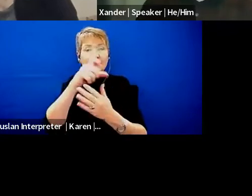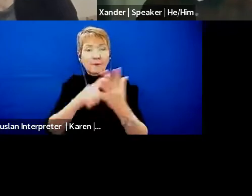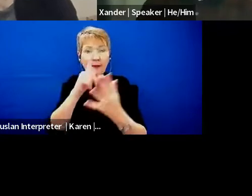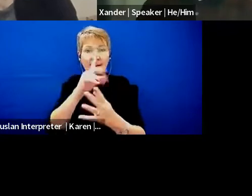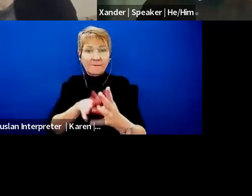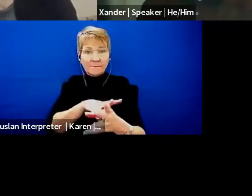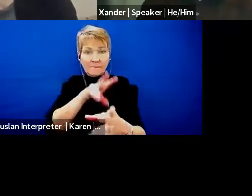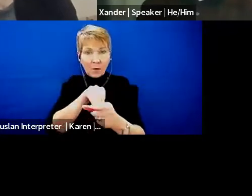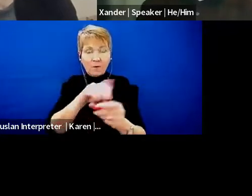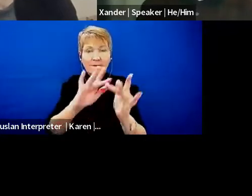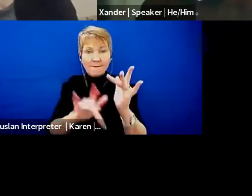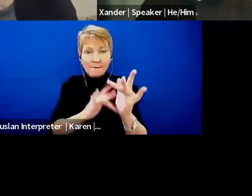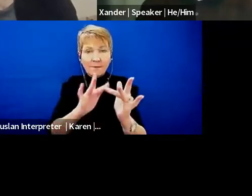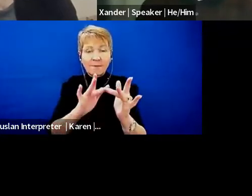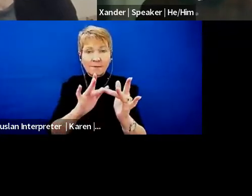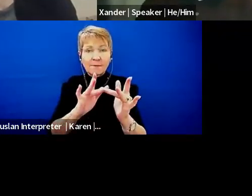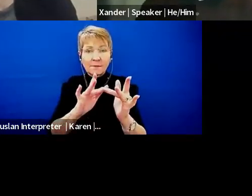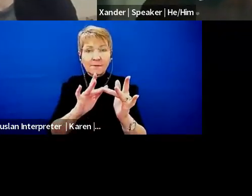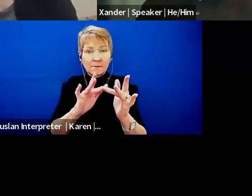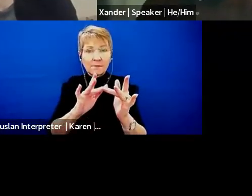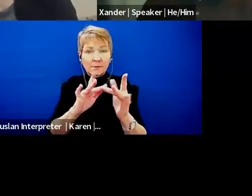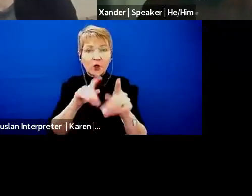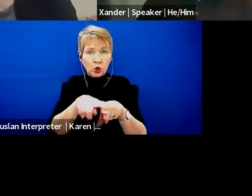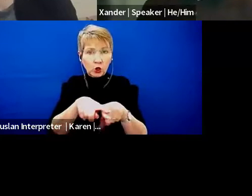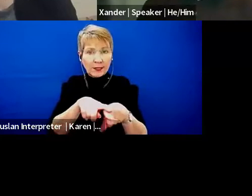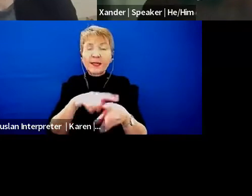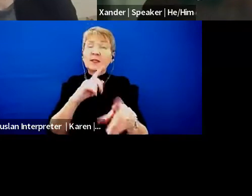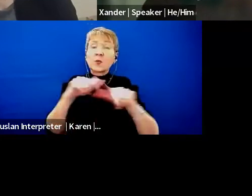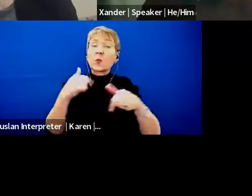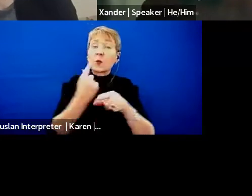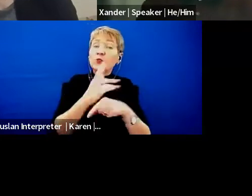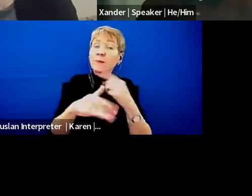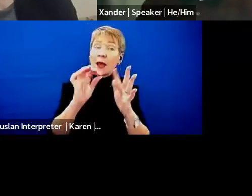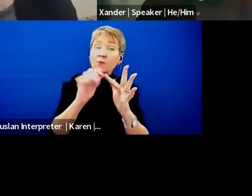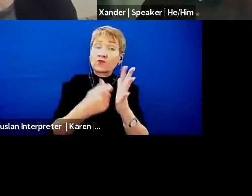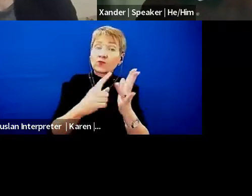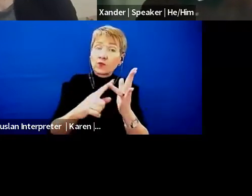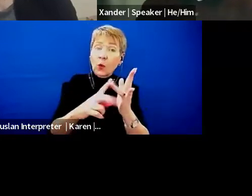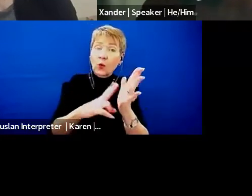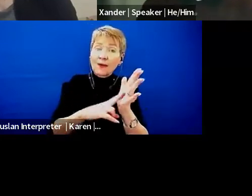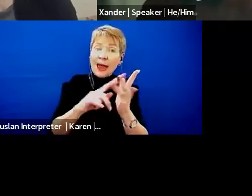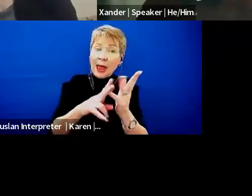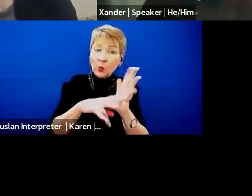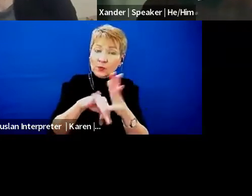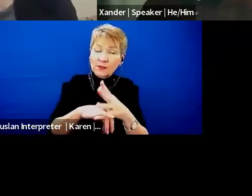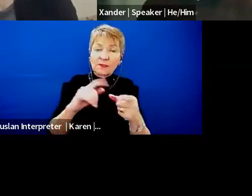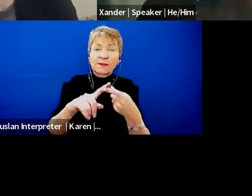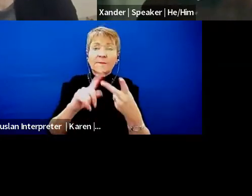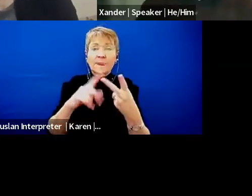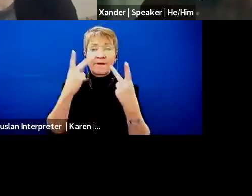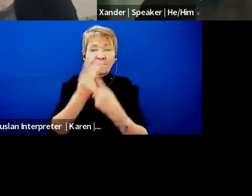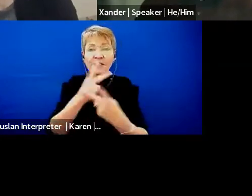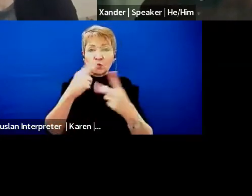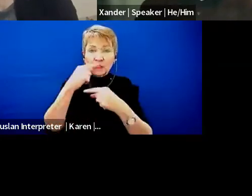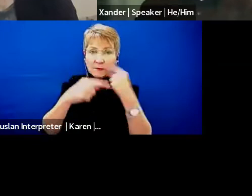in online digital learning. So by talking about pronouns and visual descriptions and